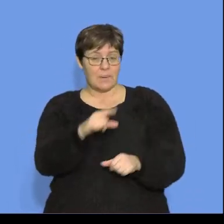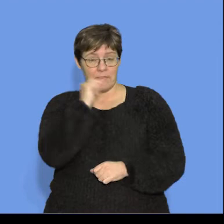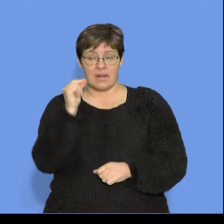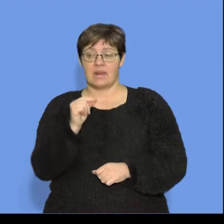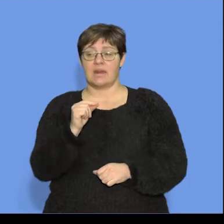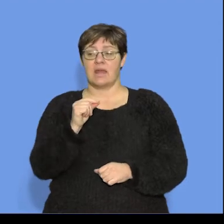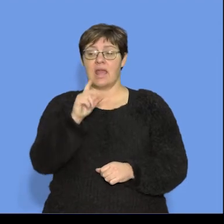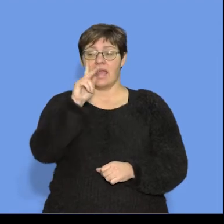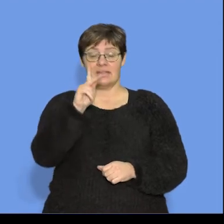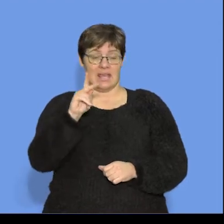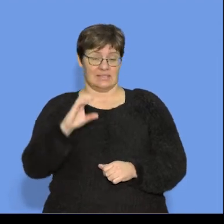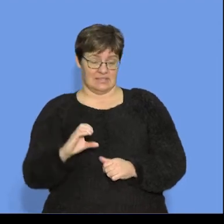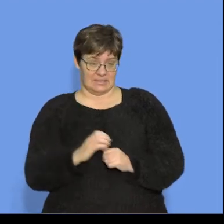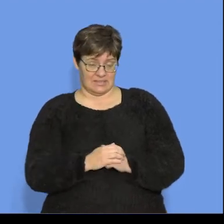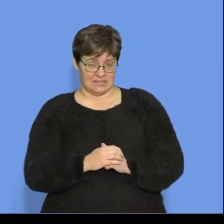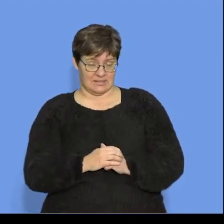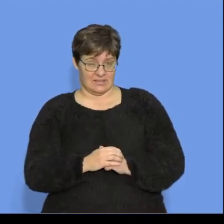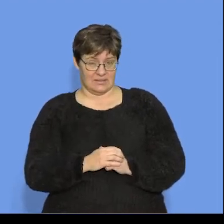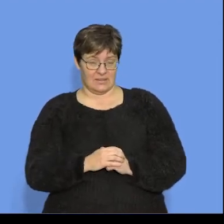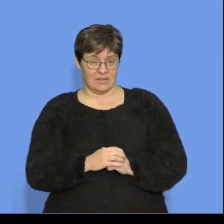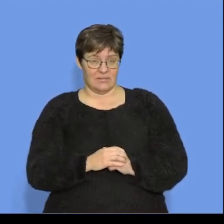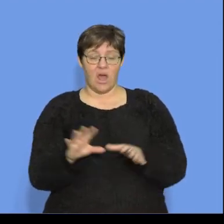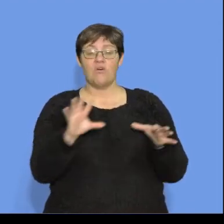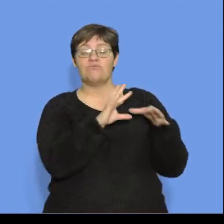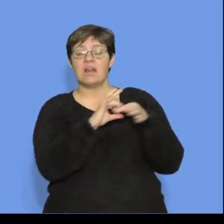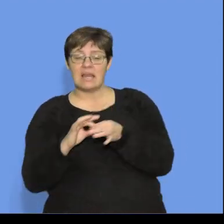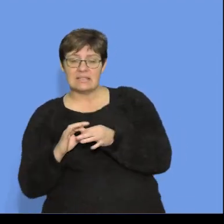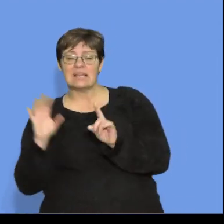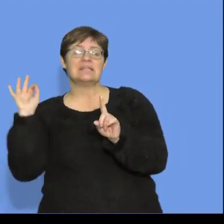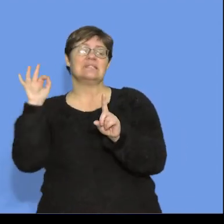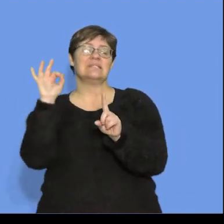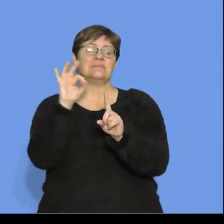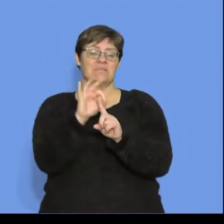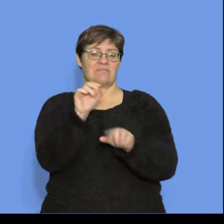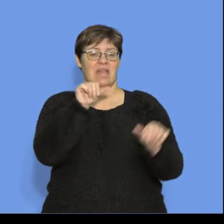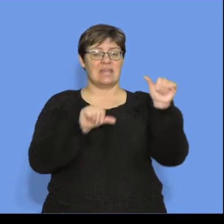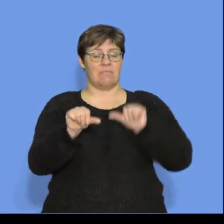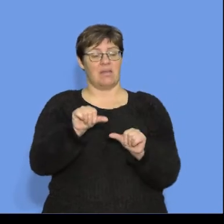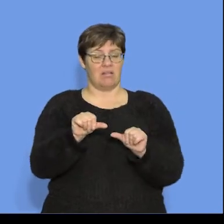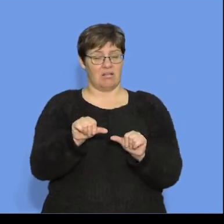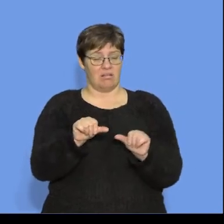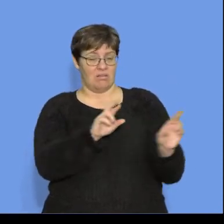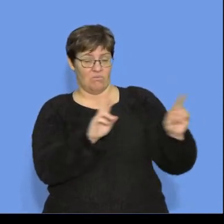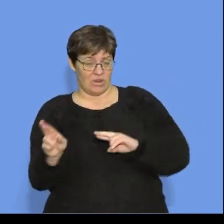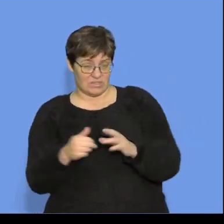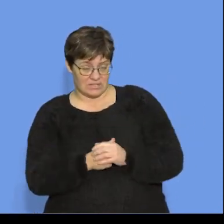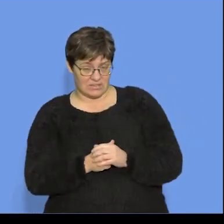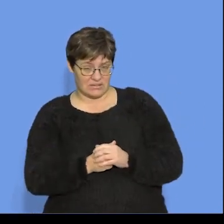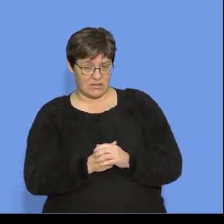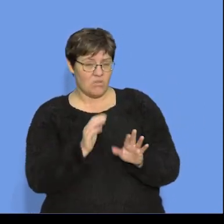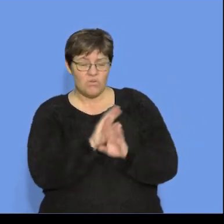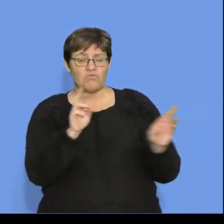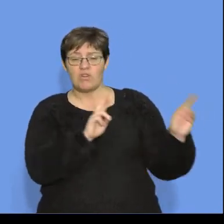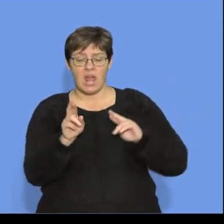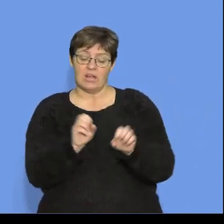Kc. It is always related to a specific chemical reaction. It's not related